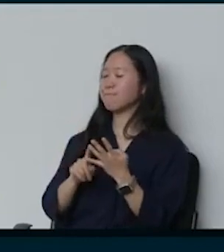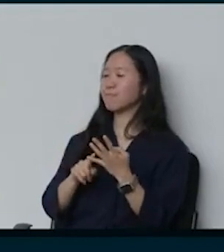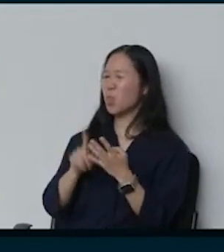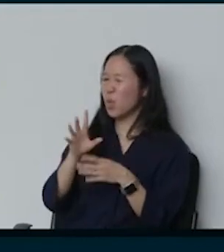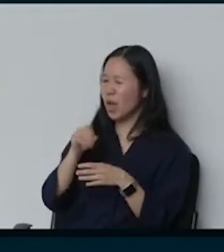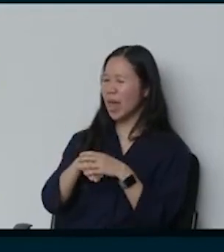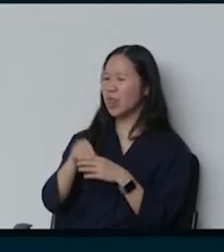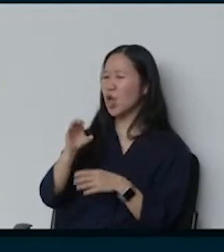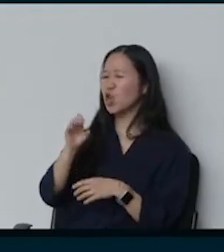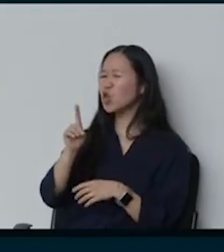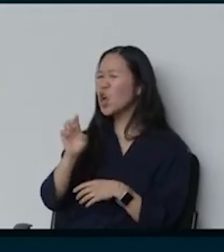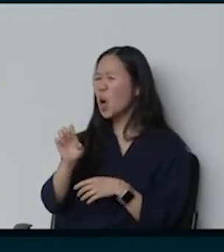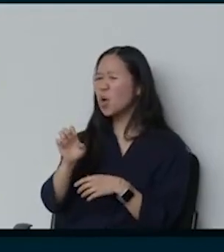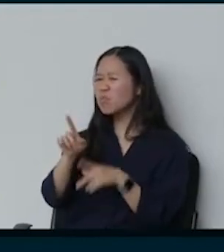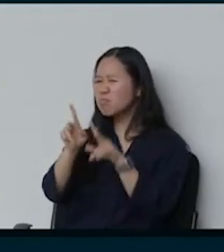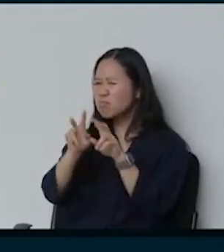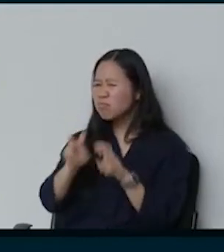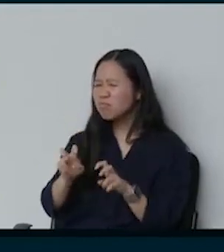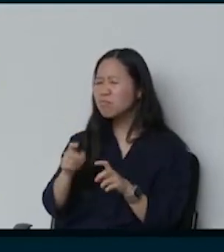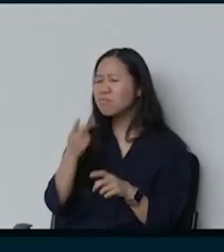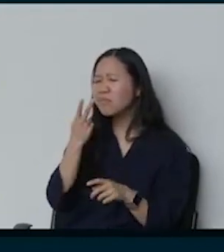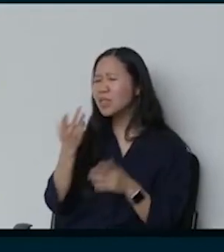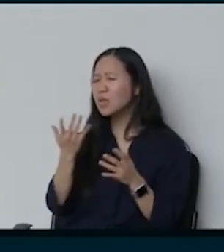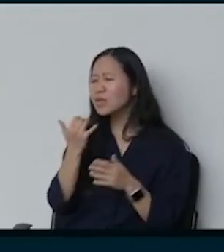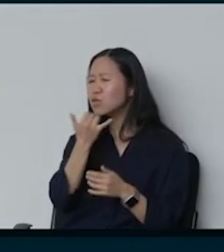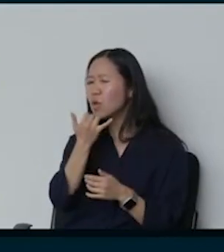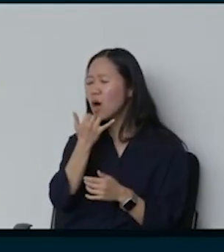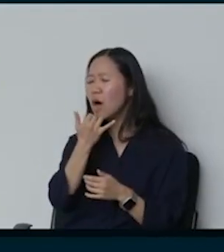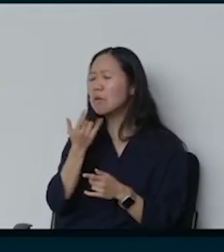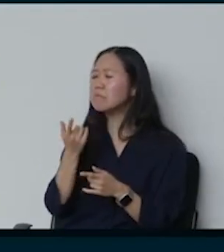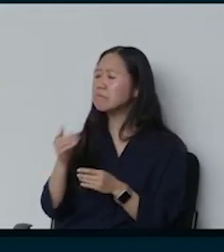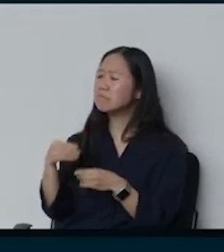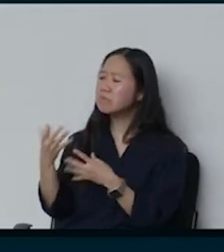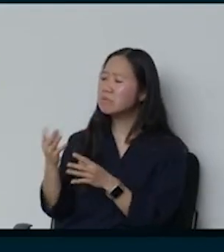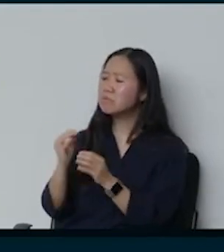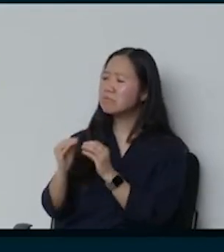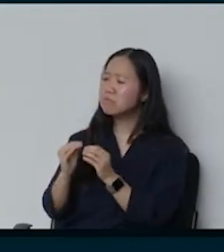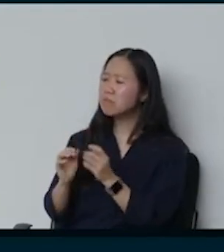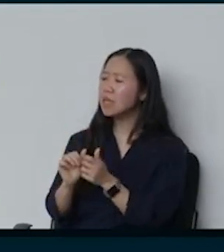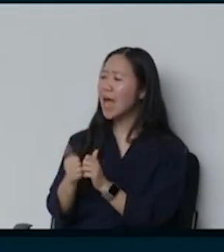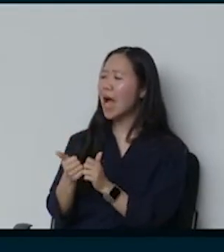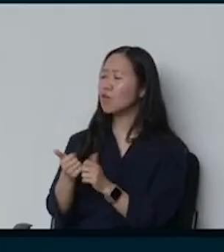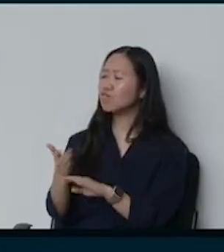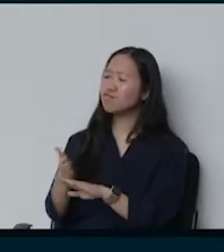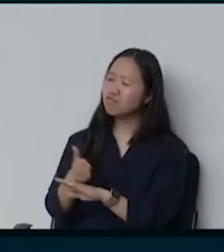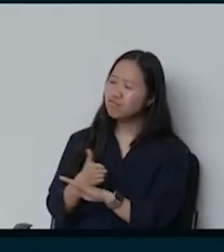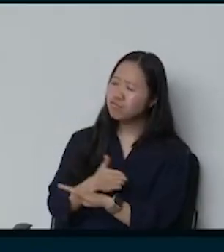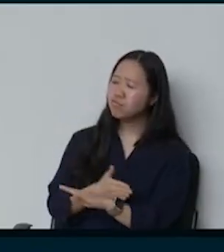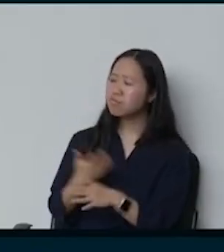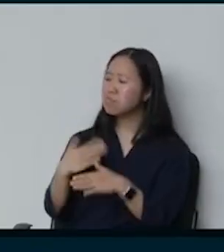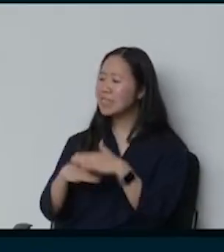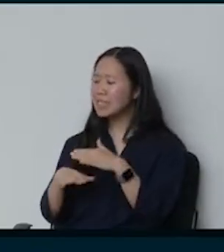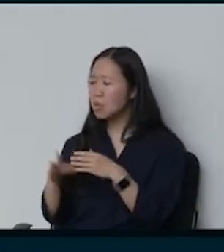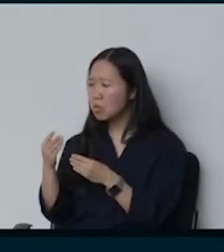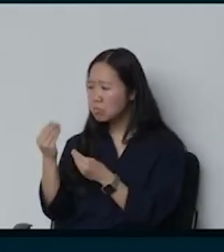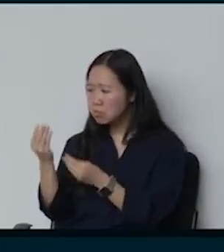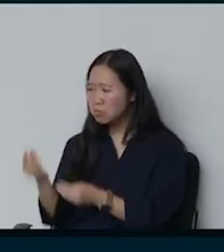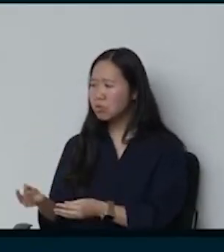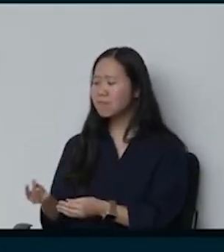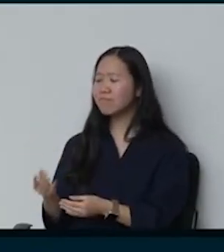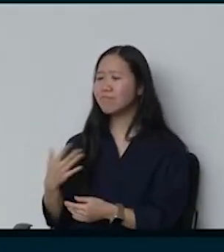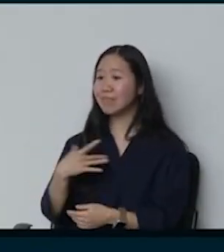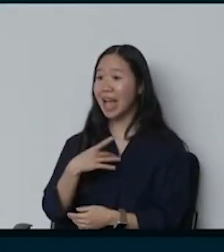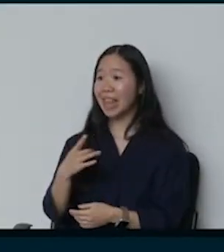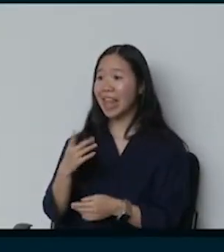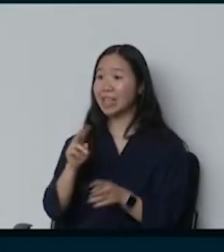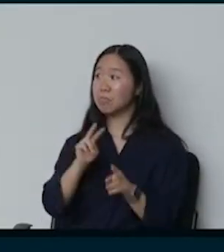figure out what's wrong with it and start to offer remediation, how do we make this better? How do we make this more accessible? I like to look at this website